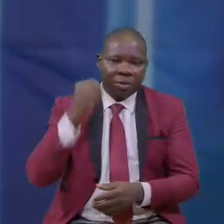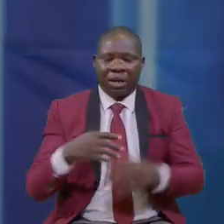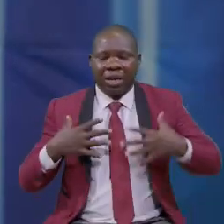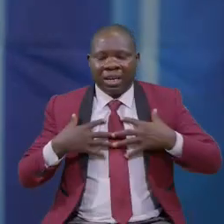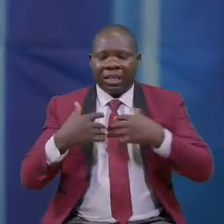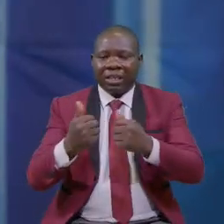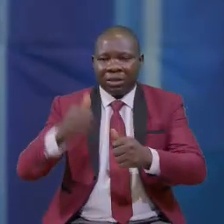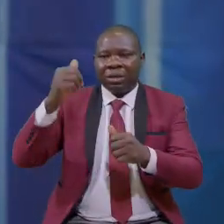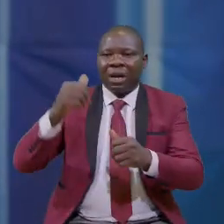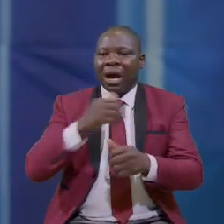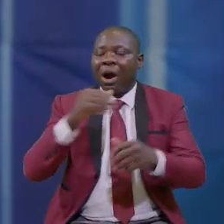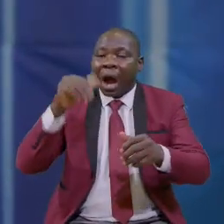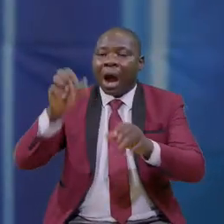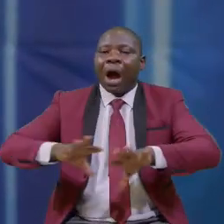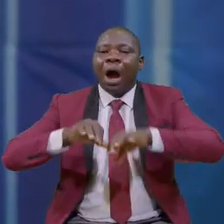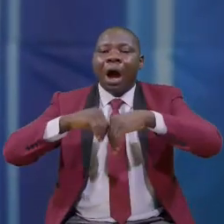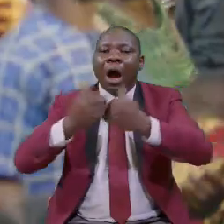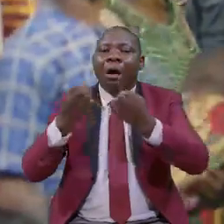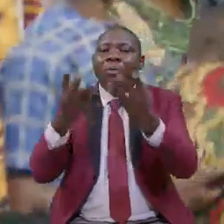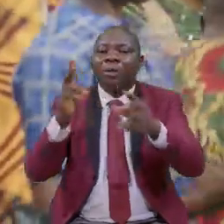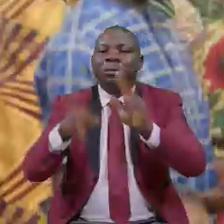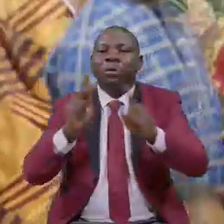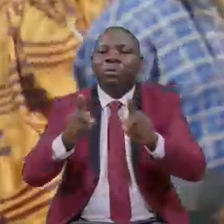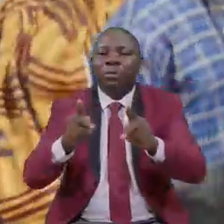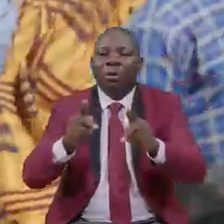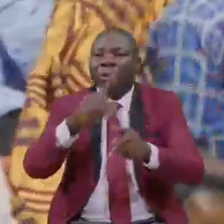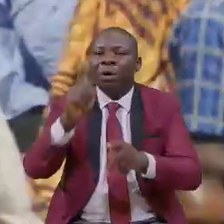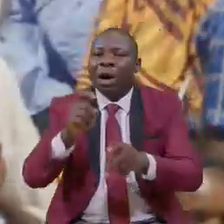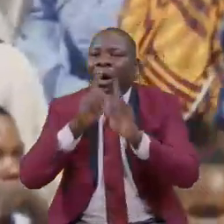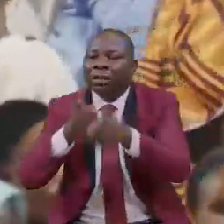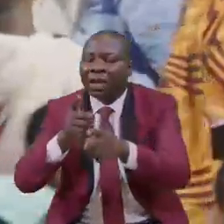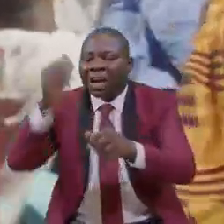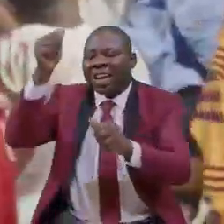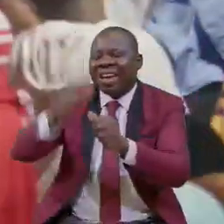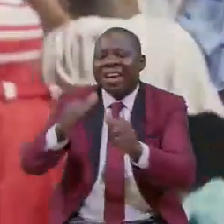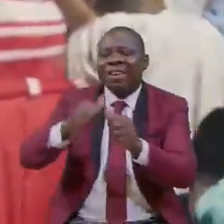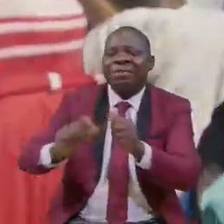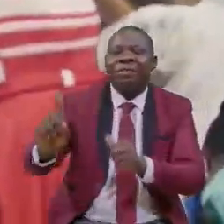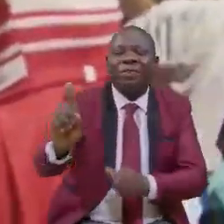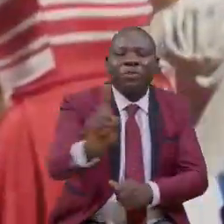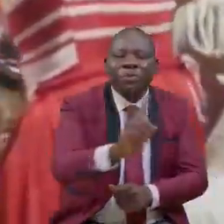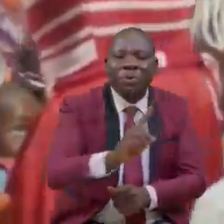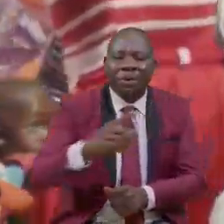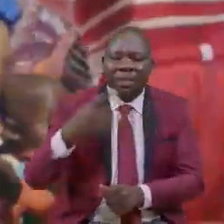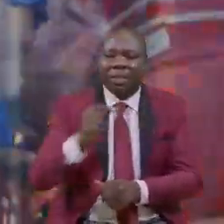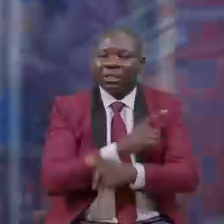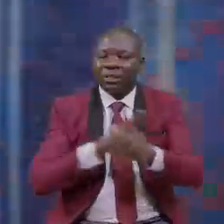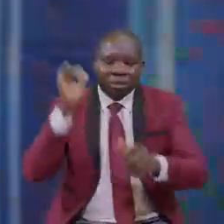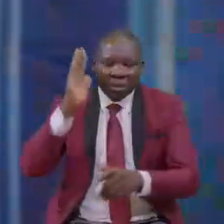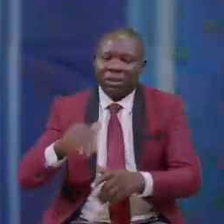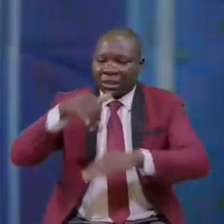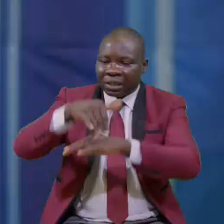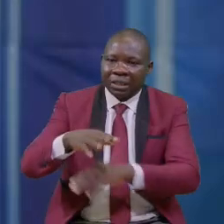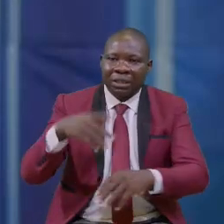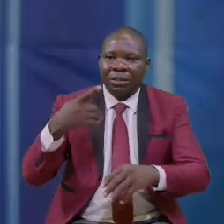healed. How many people? The Lord is serving the meal of healing,